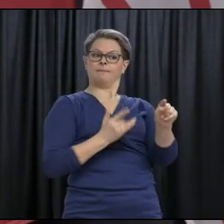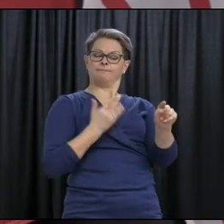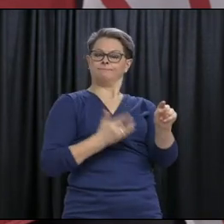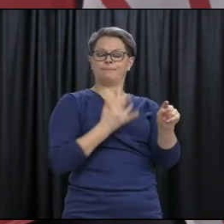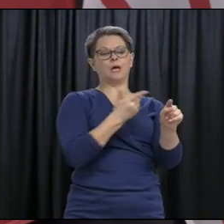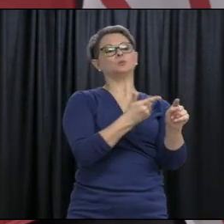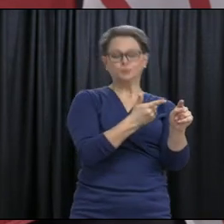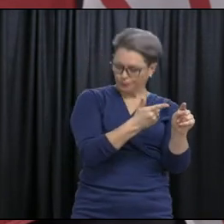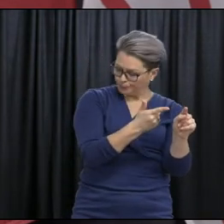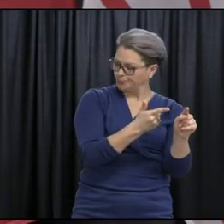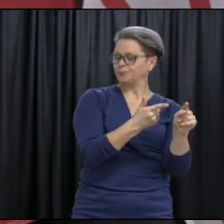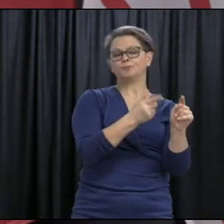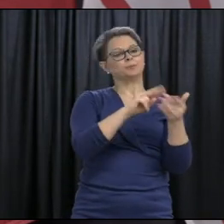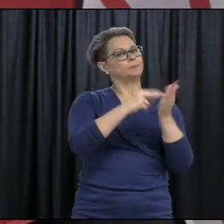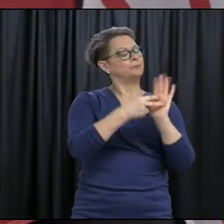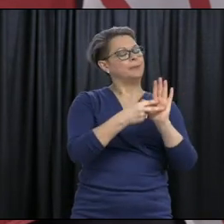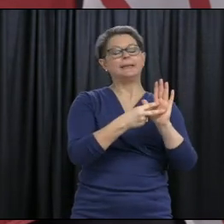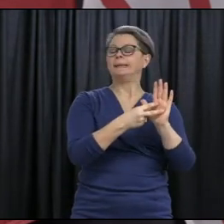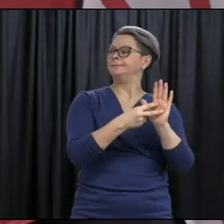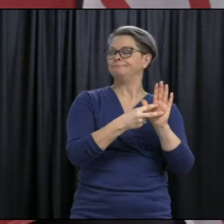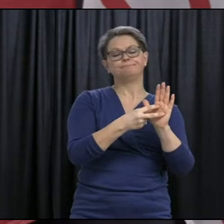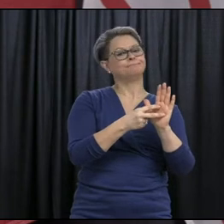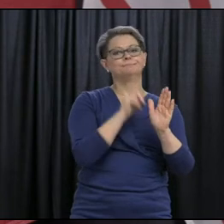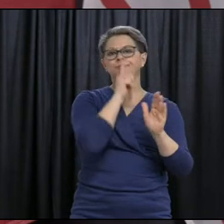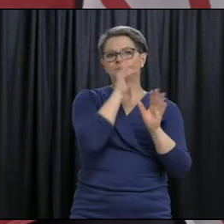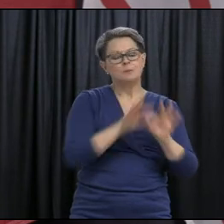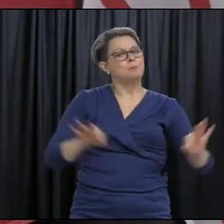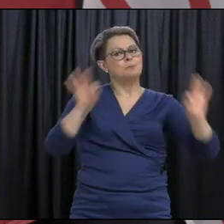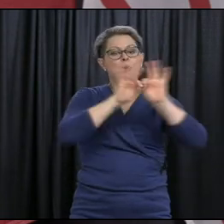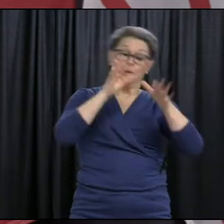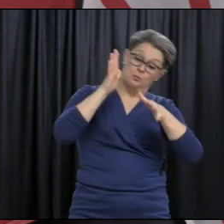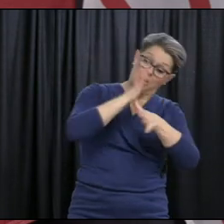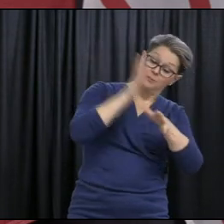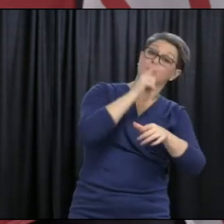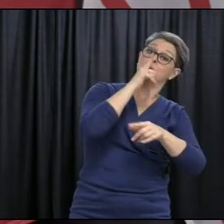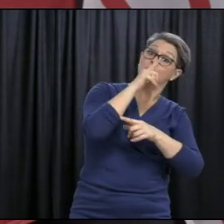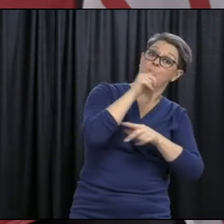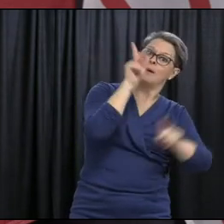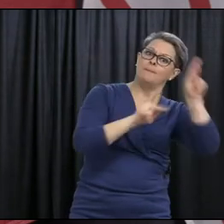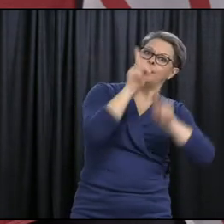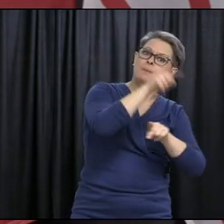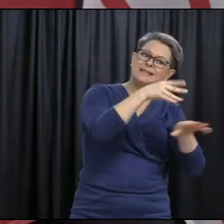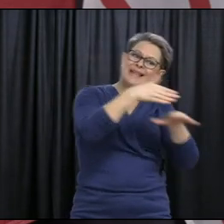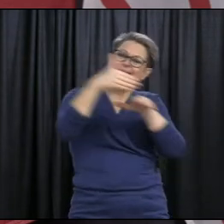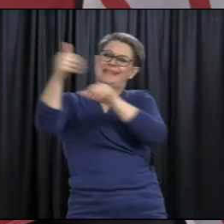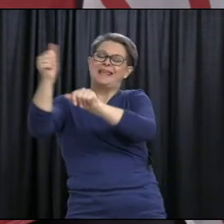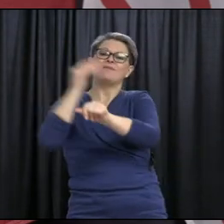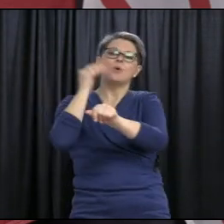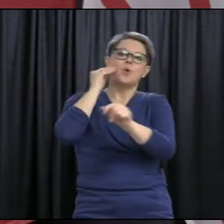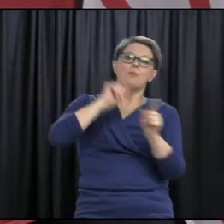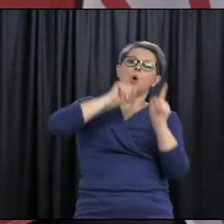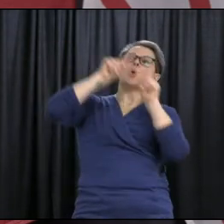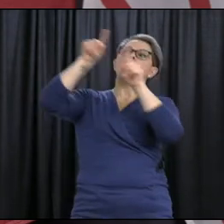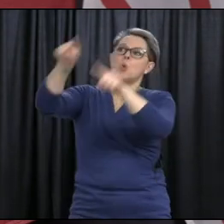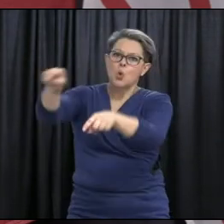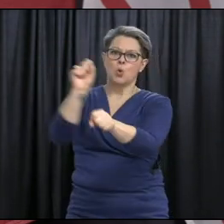has said that it is for people who must report to work. We have to follow those guidelines, and I